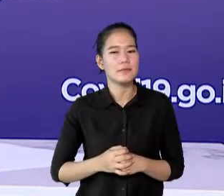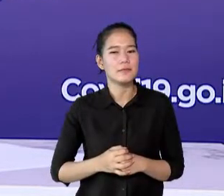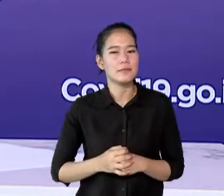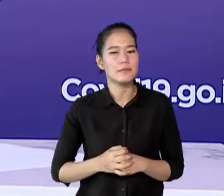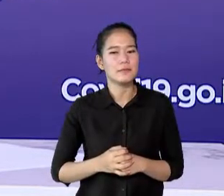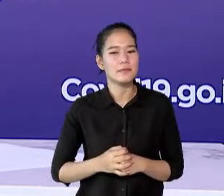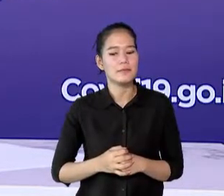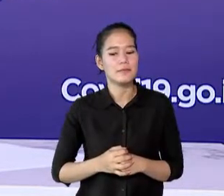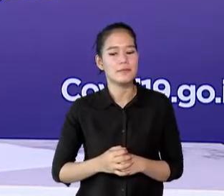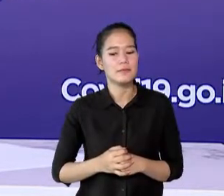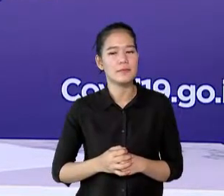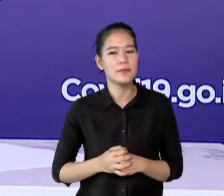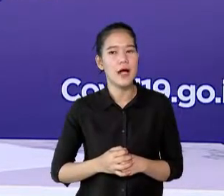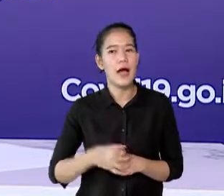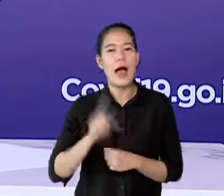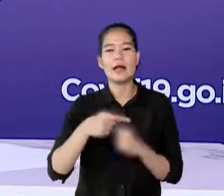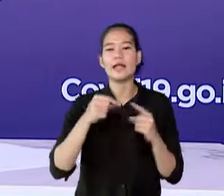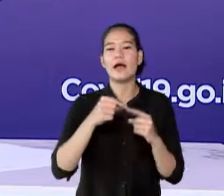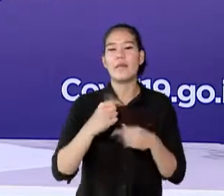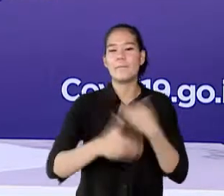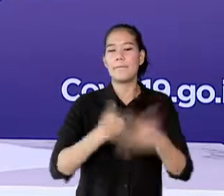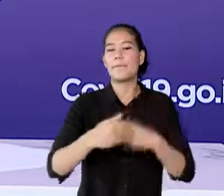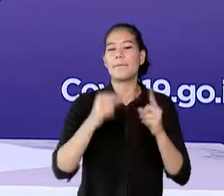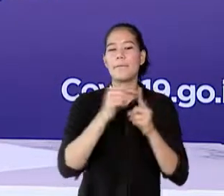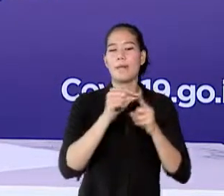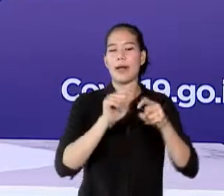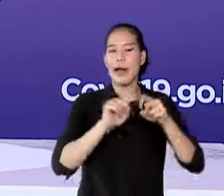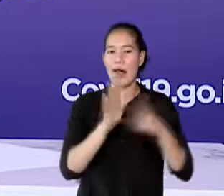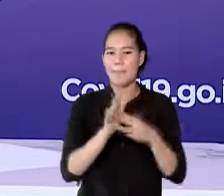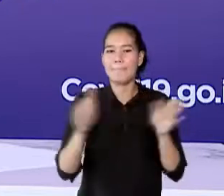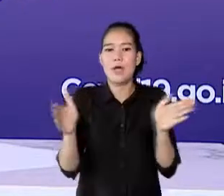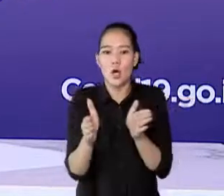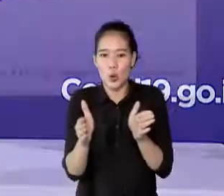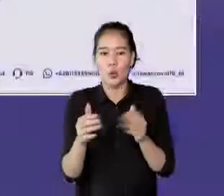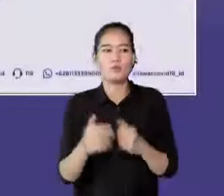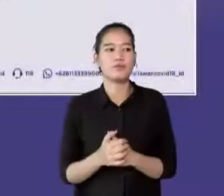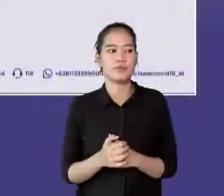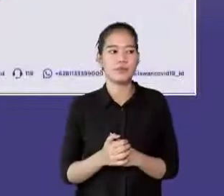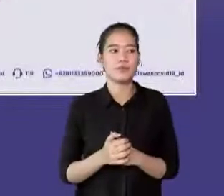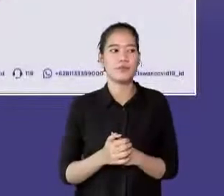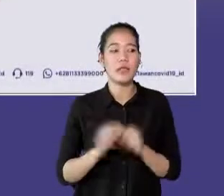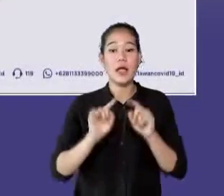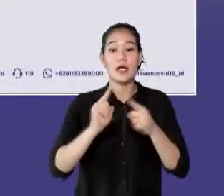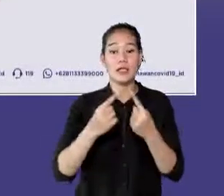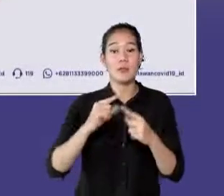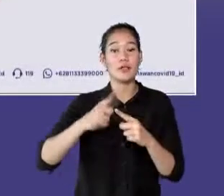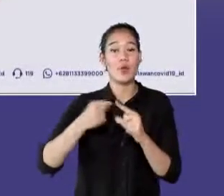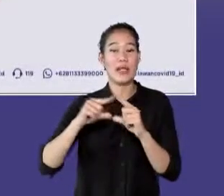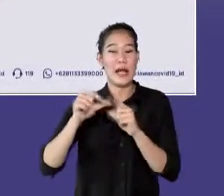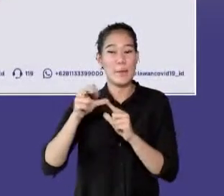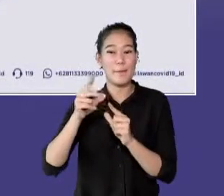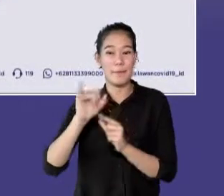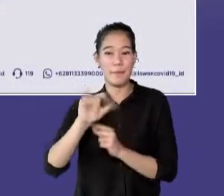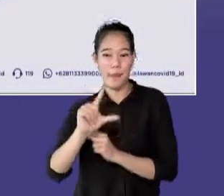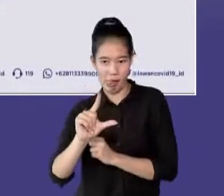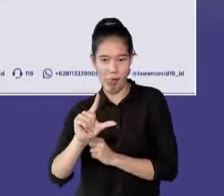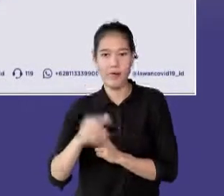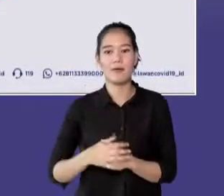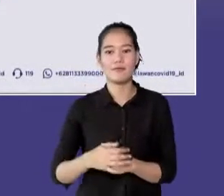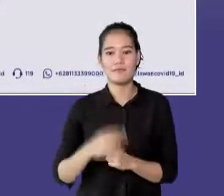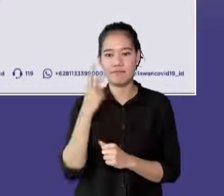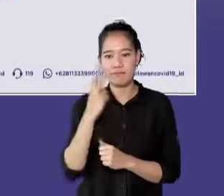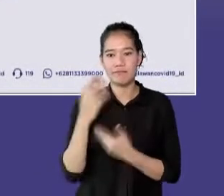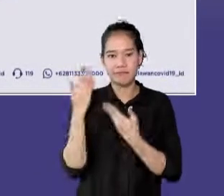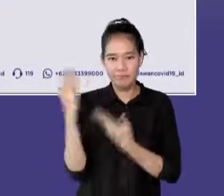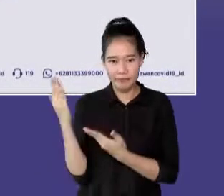the micro PPKM implementations. As of April 11, 2021, as many as